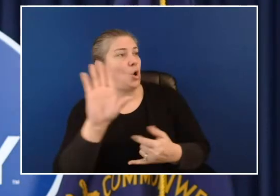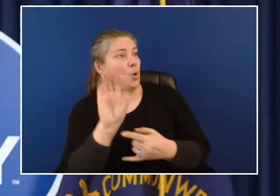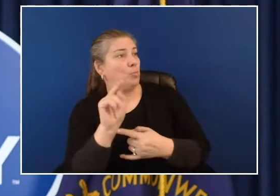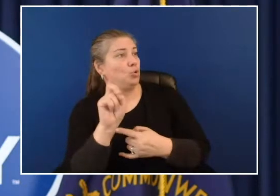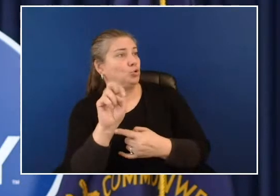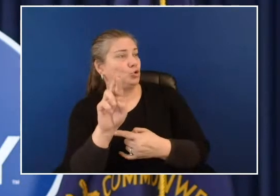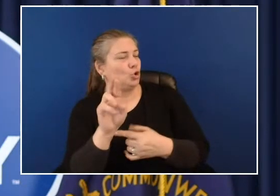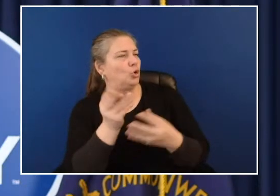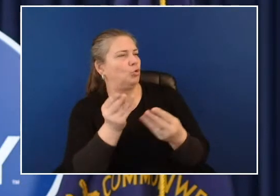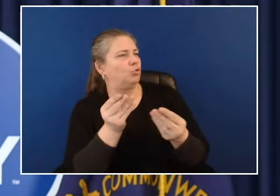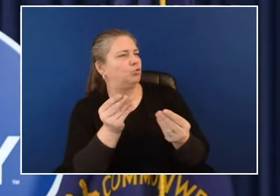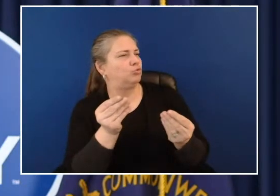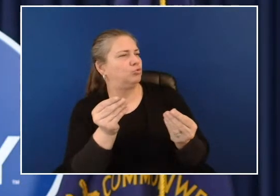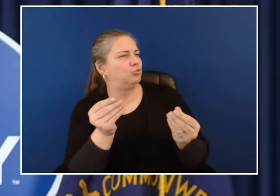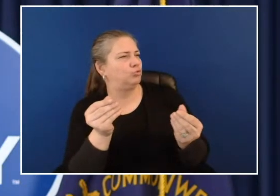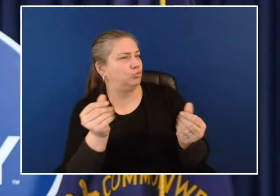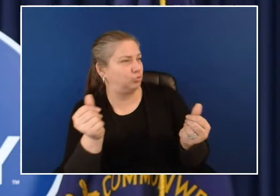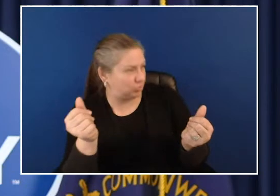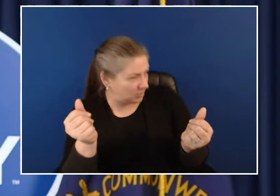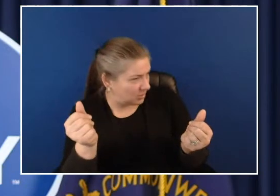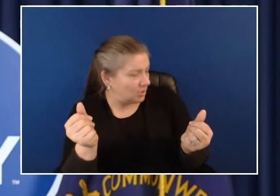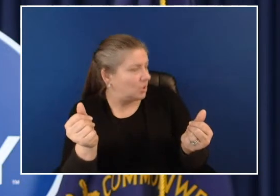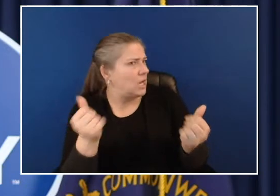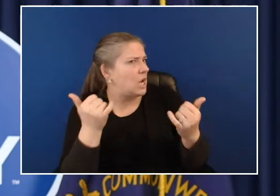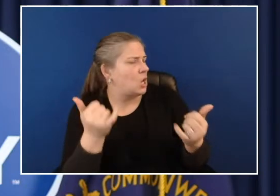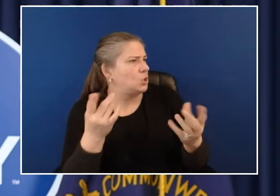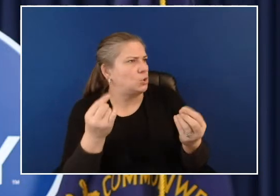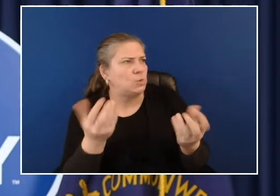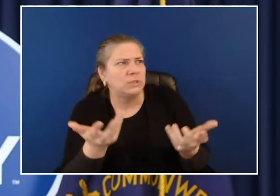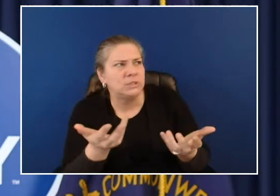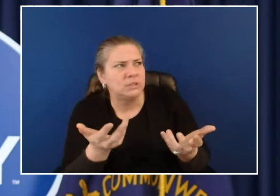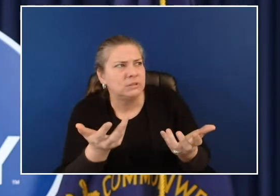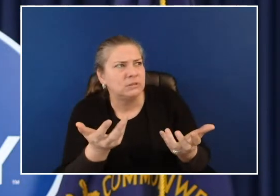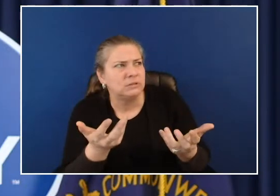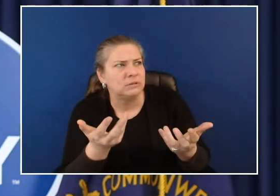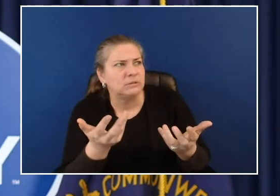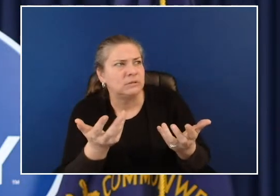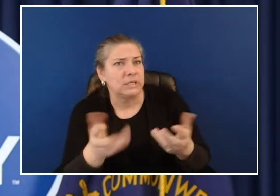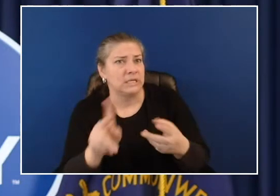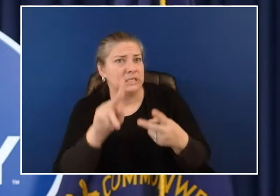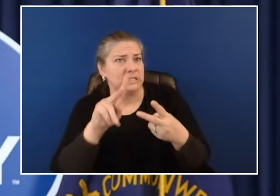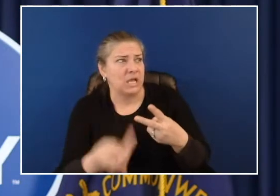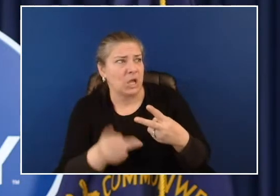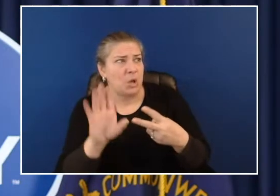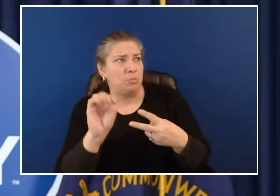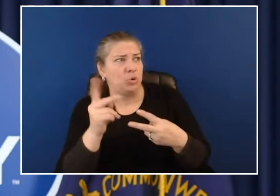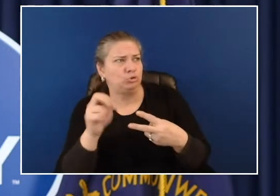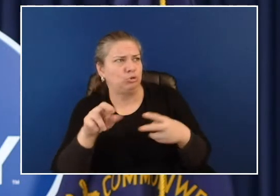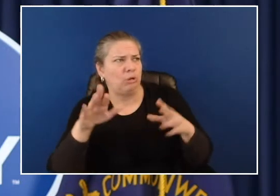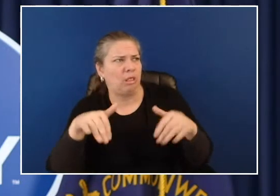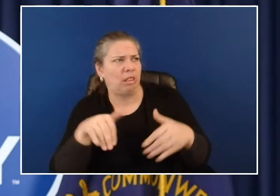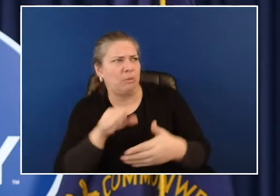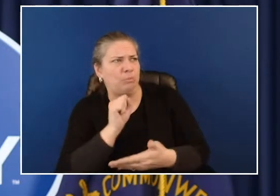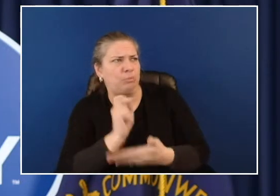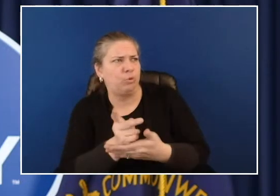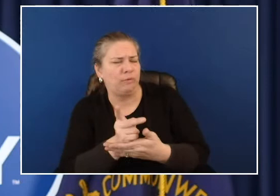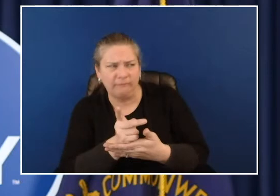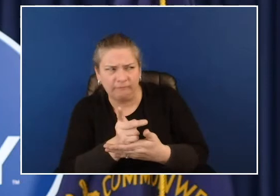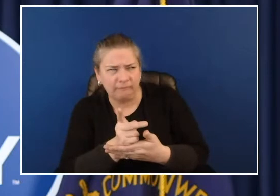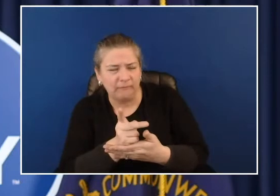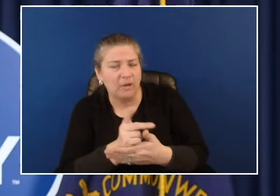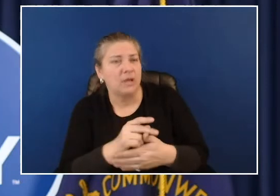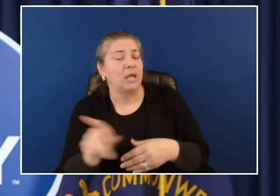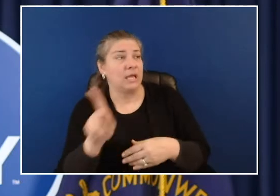off. What are they supposed to do since a second booster hasn't been approved yet? And then Kentuckians are